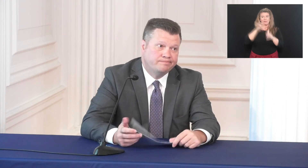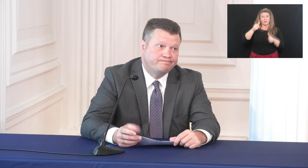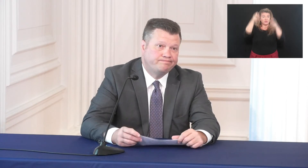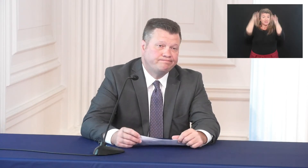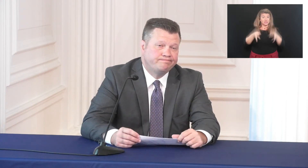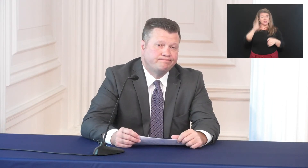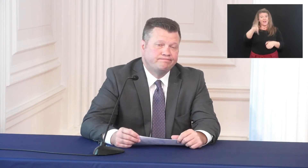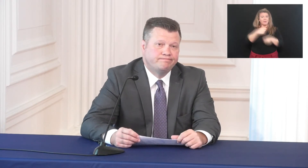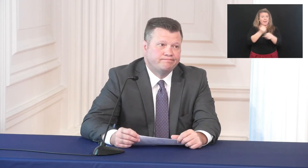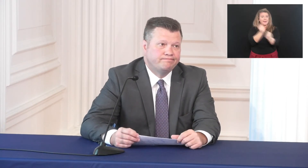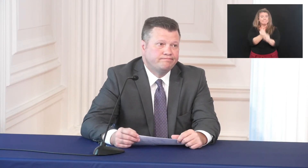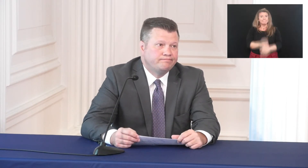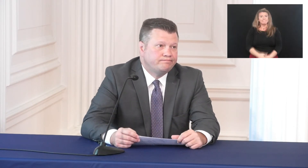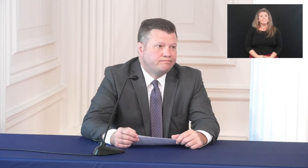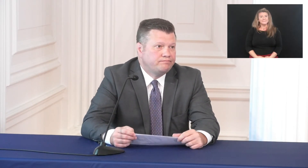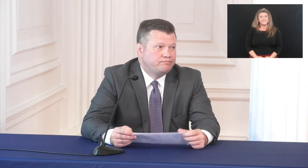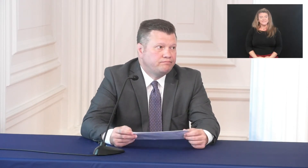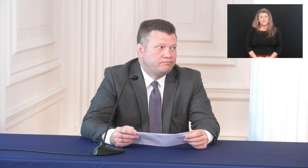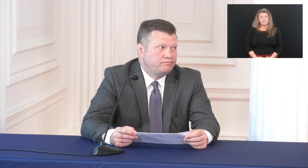made.